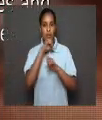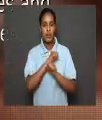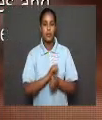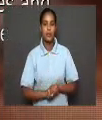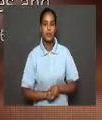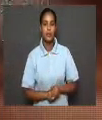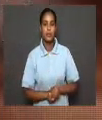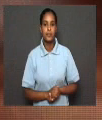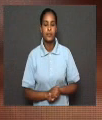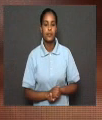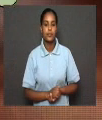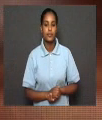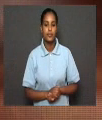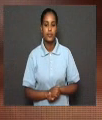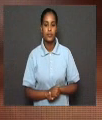Time's up.